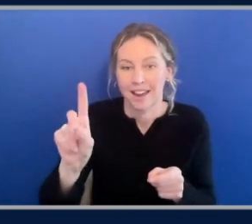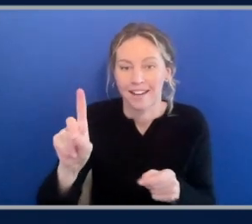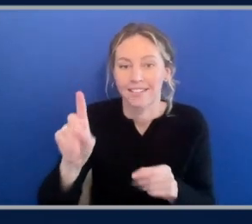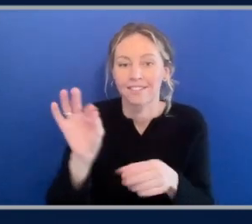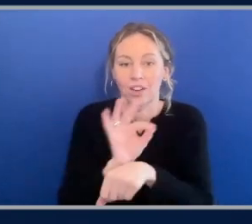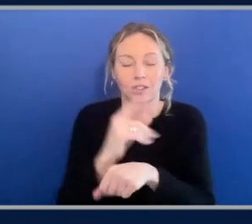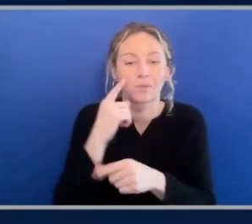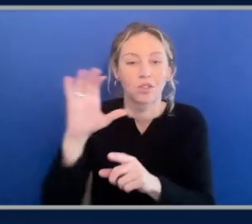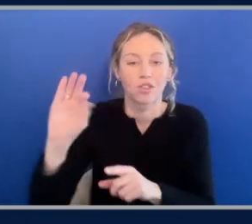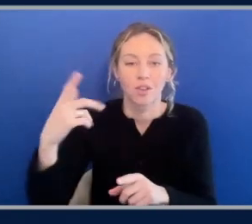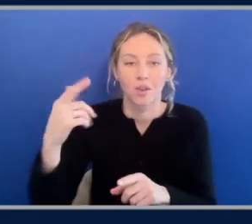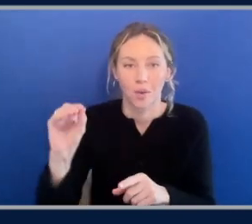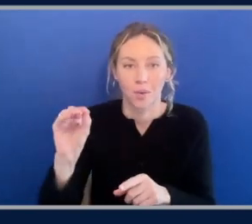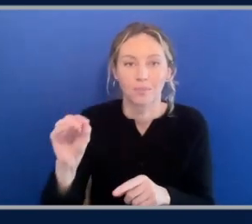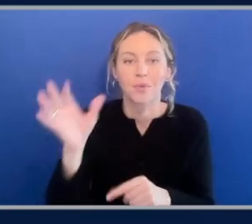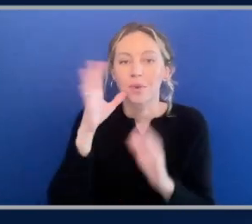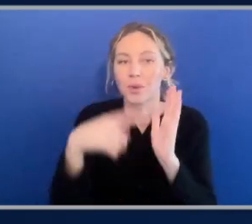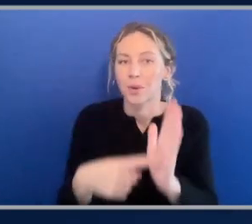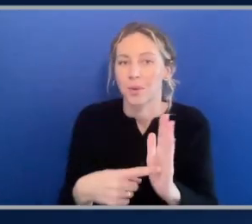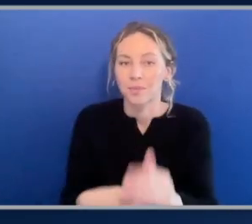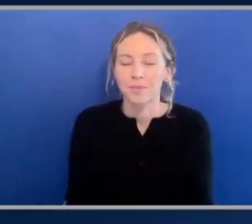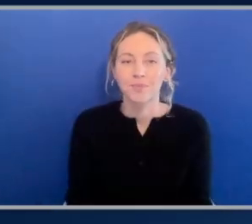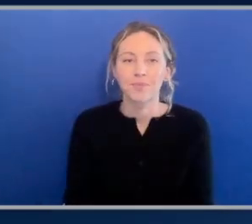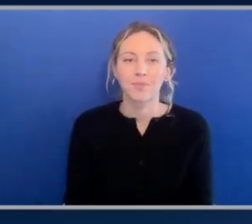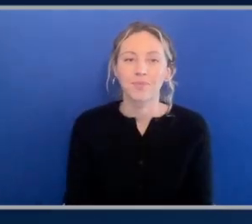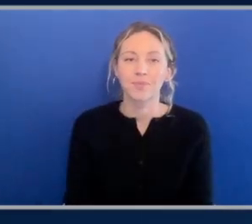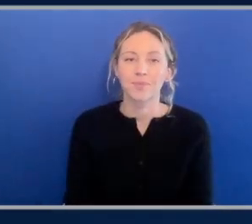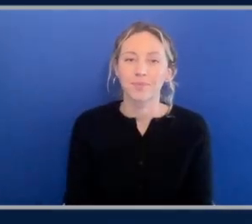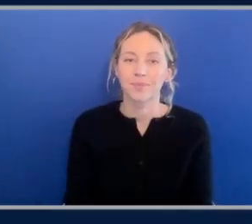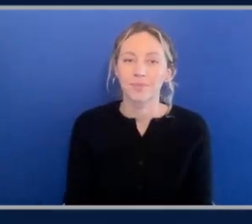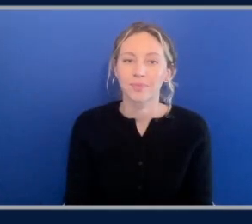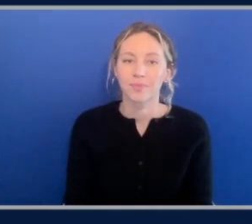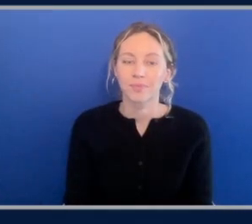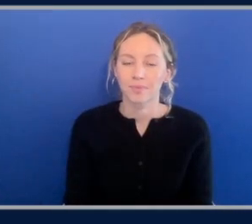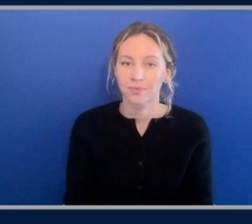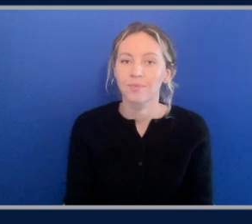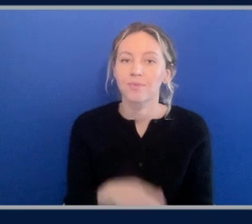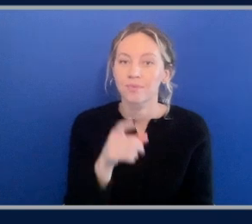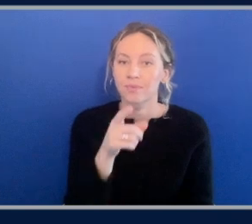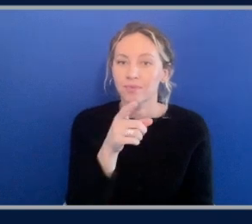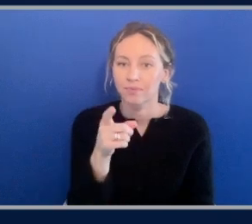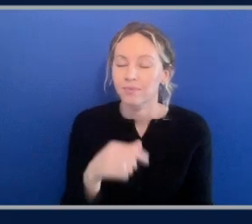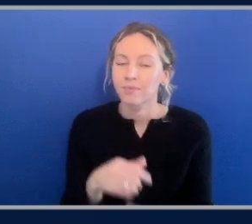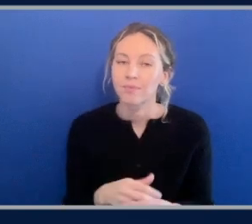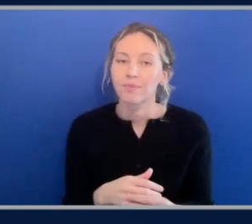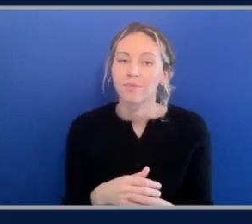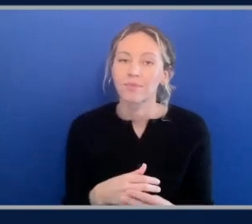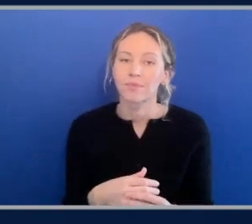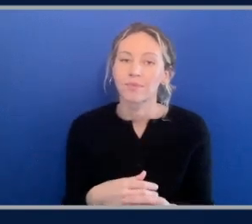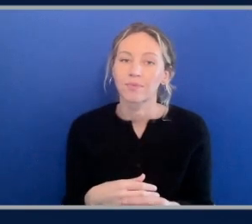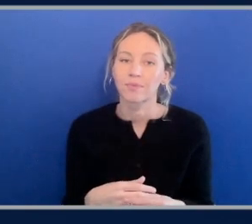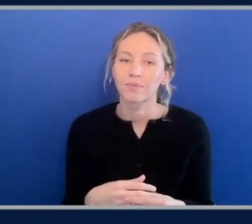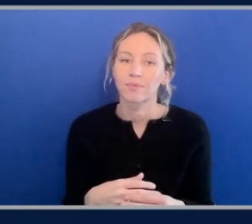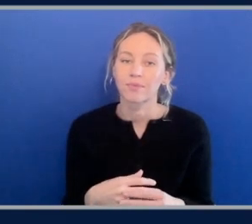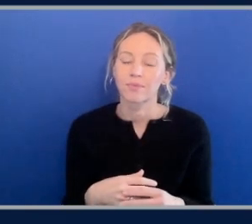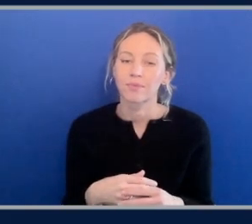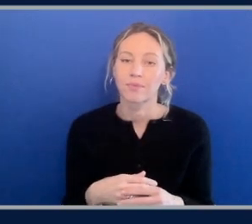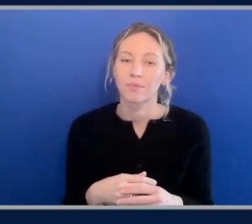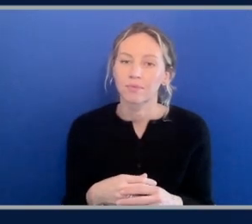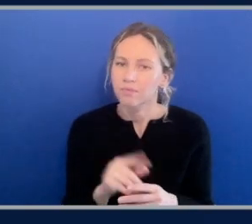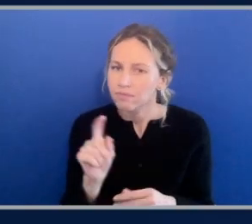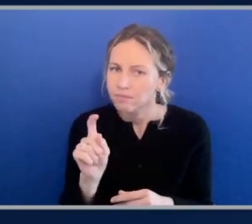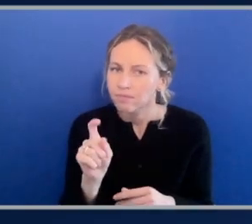initialize a new project. So yes, boom. Cargo Lambda init -- is it name? Name. Yeah. Yeah. Right.